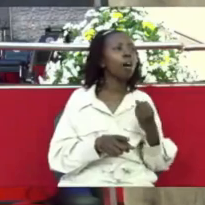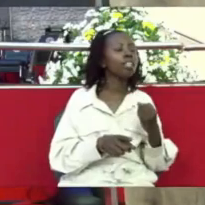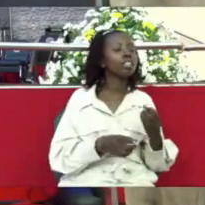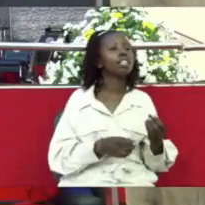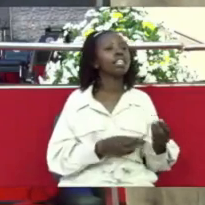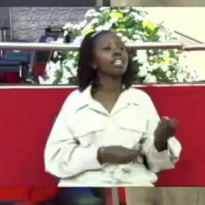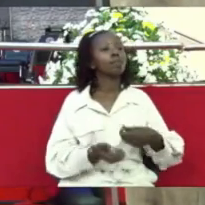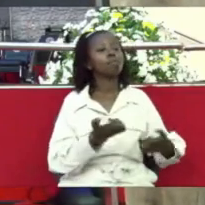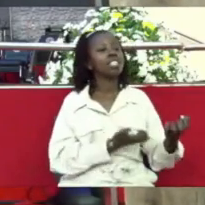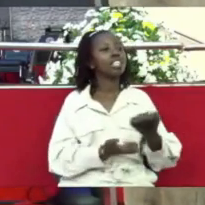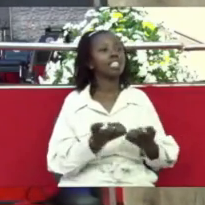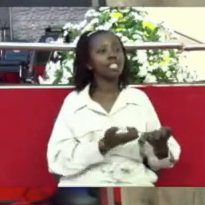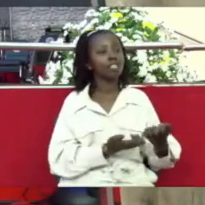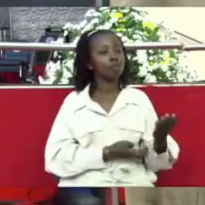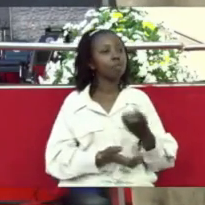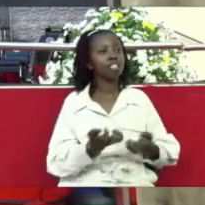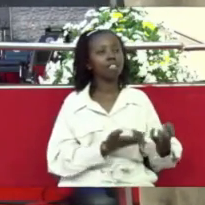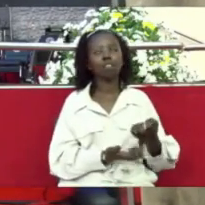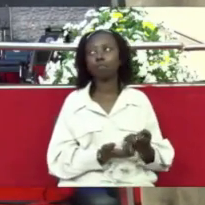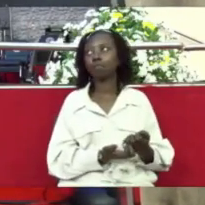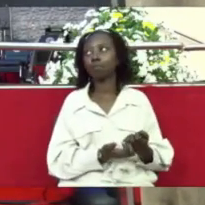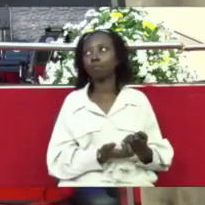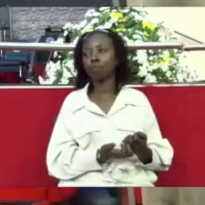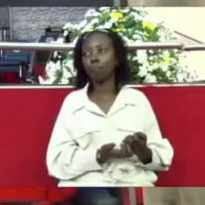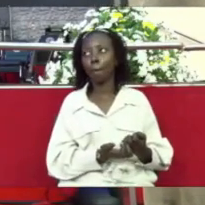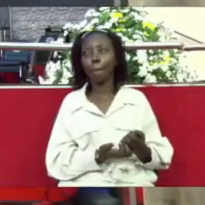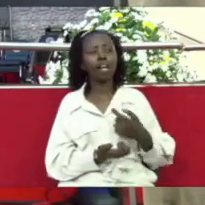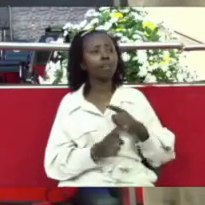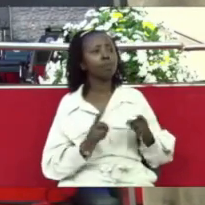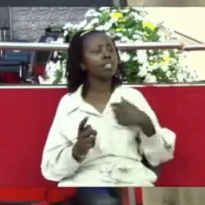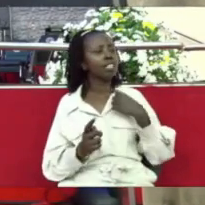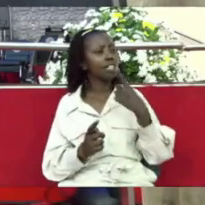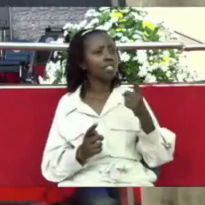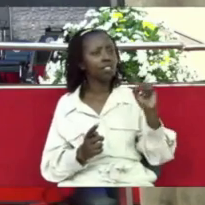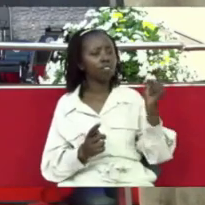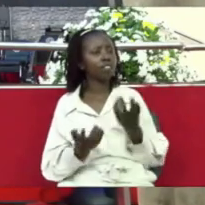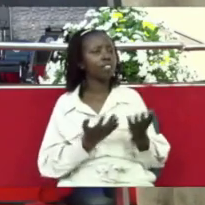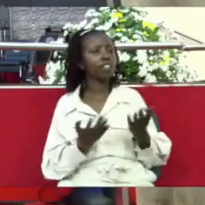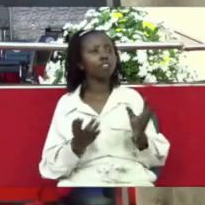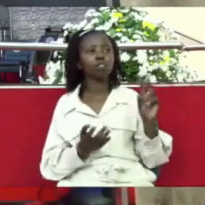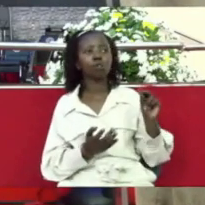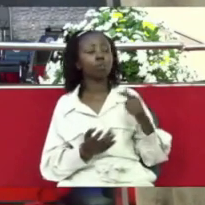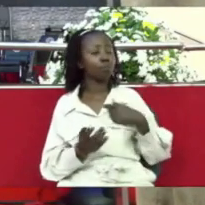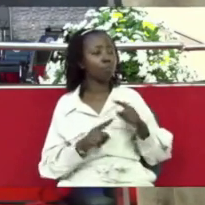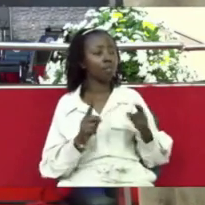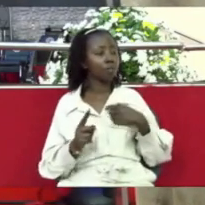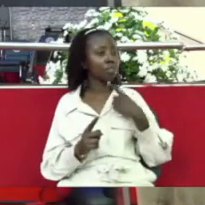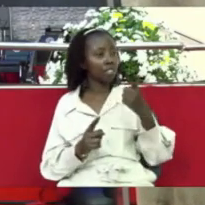news, I never said this in the first service, but I'm saying it in here for a reason.